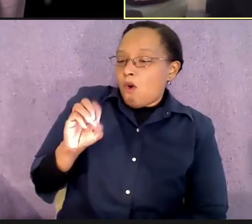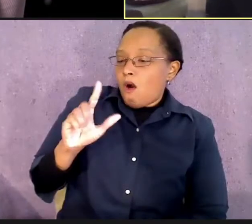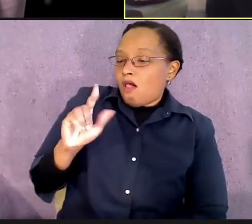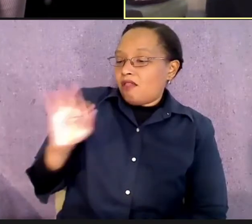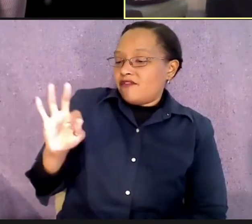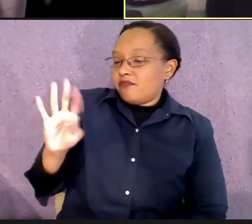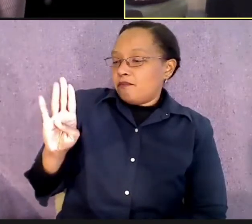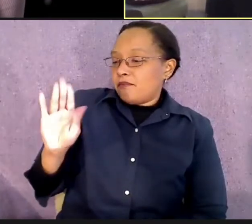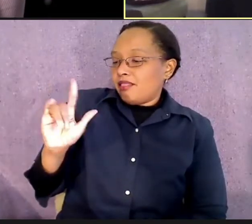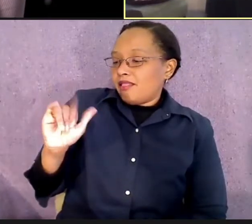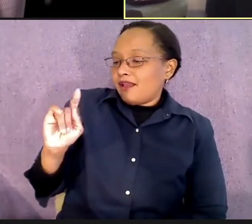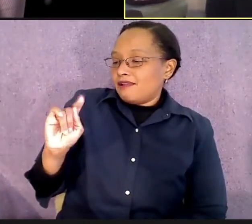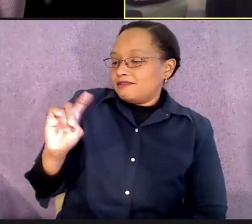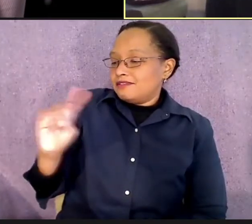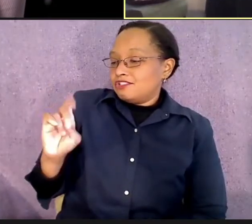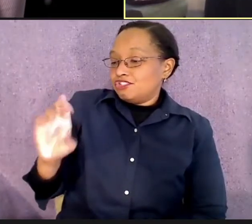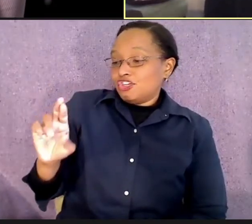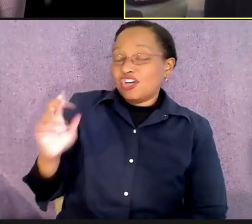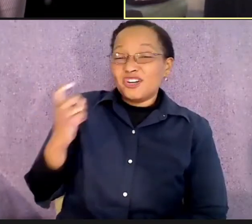WOLF, Blitzer,